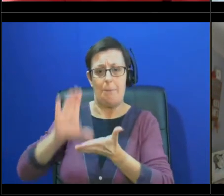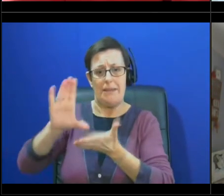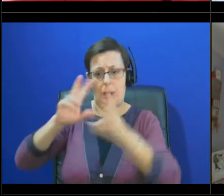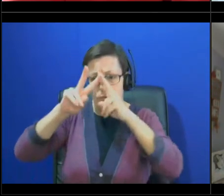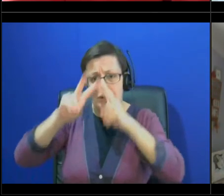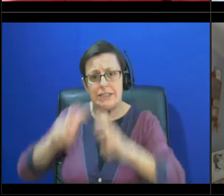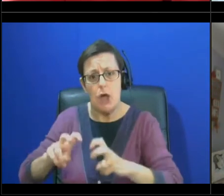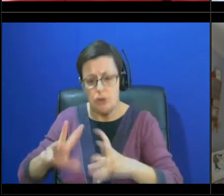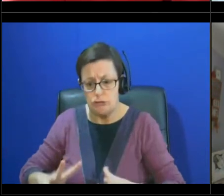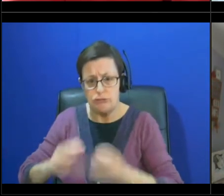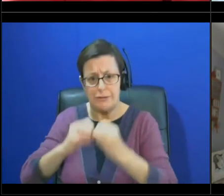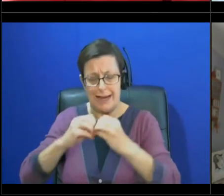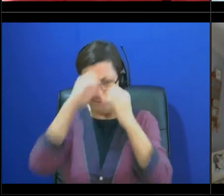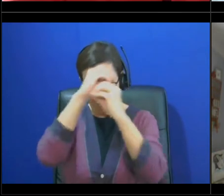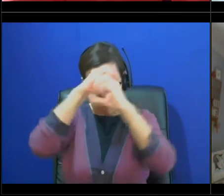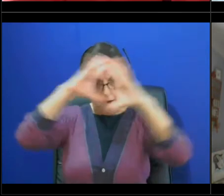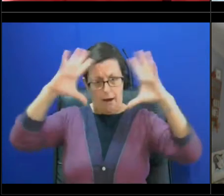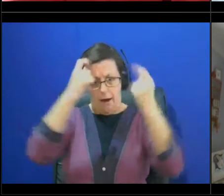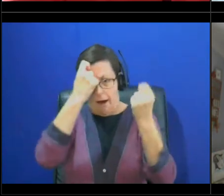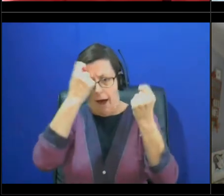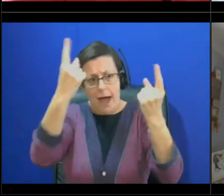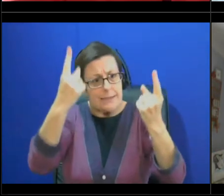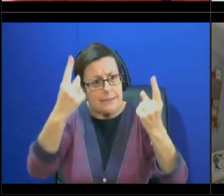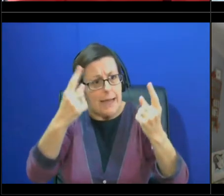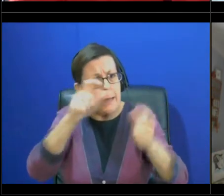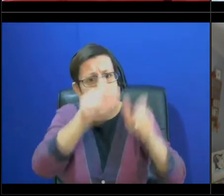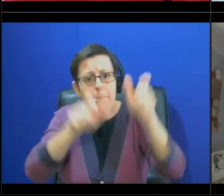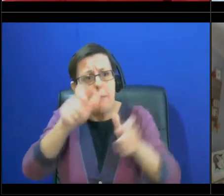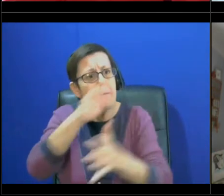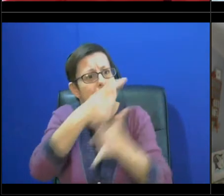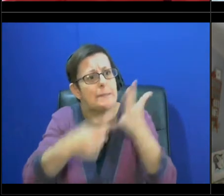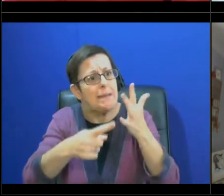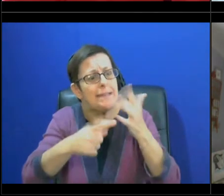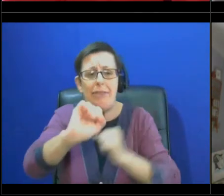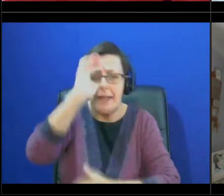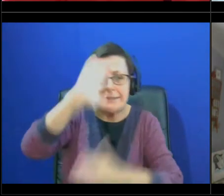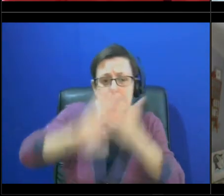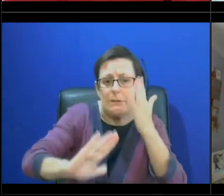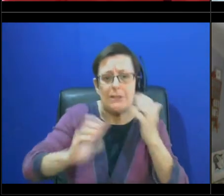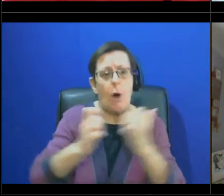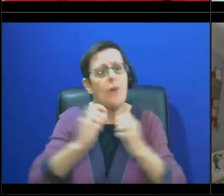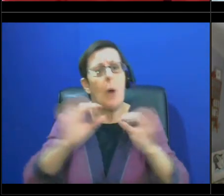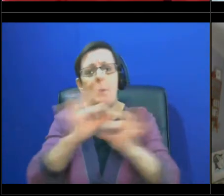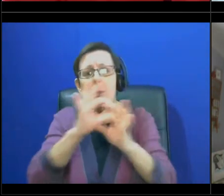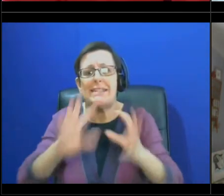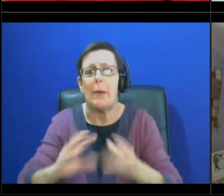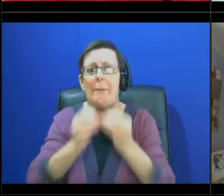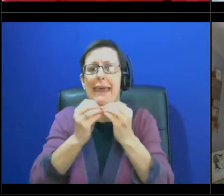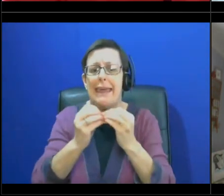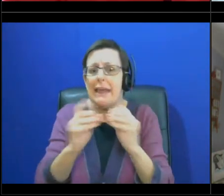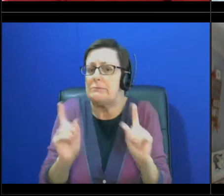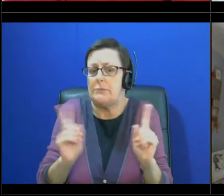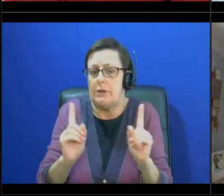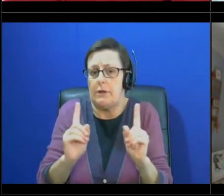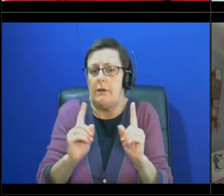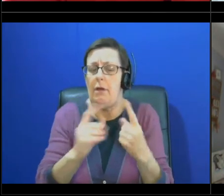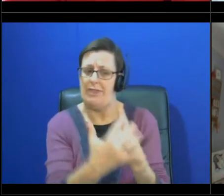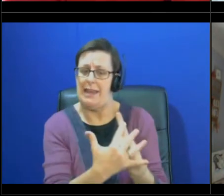detailed picture of the experiences of disabled people with music making in the UK, which has then influenced and